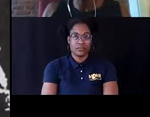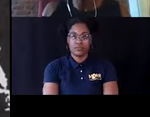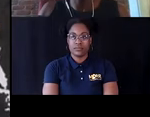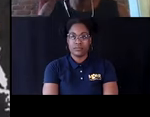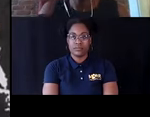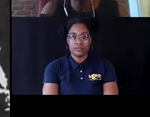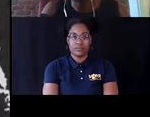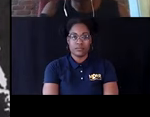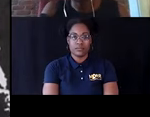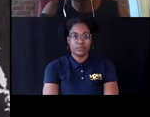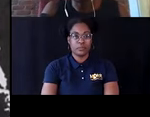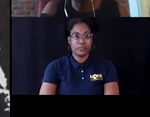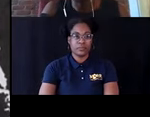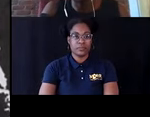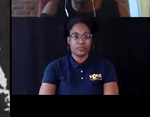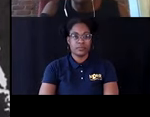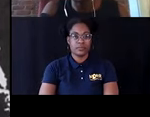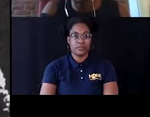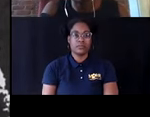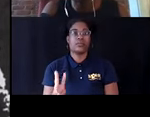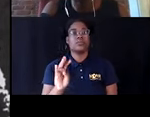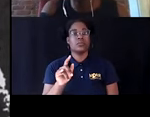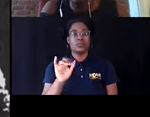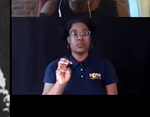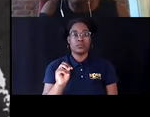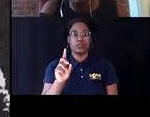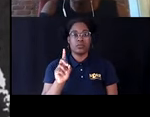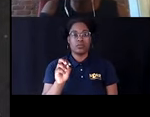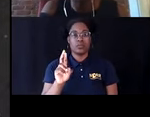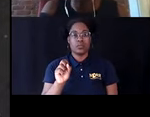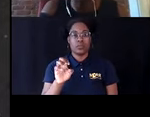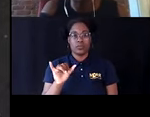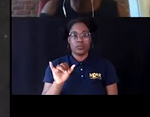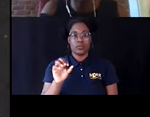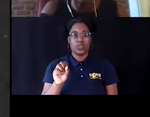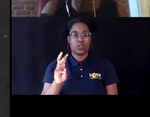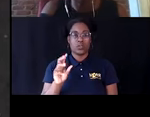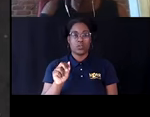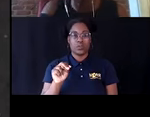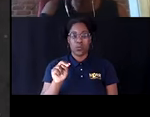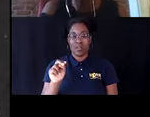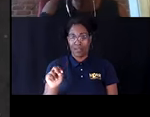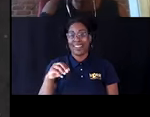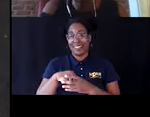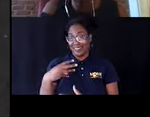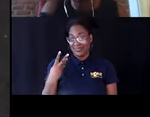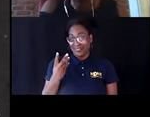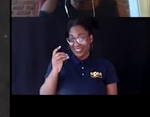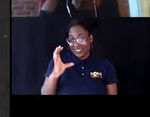William Dorsey Swan was known as the Queen in Washington, D.C., my hometown, in the